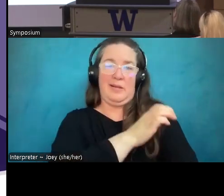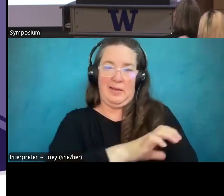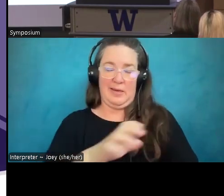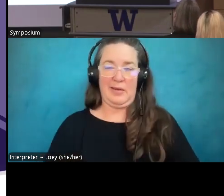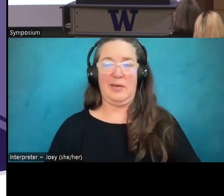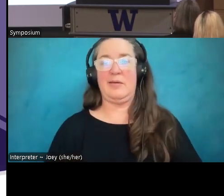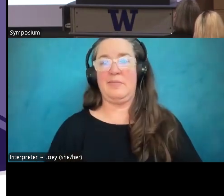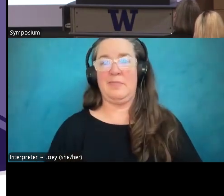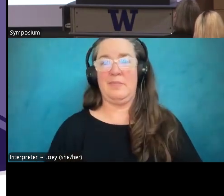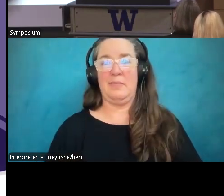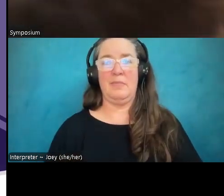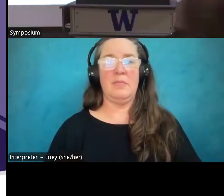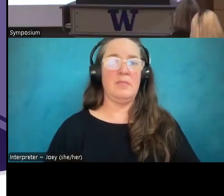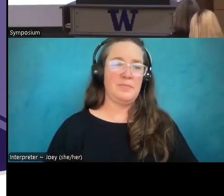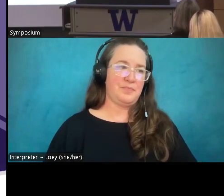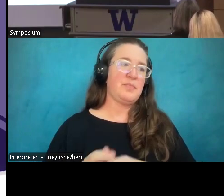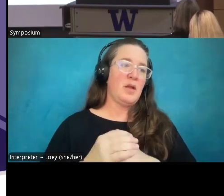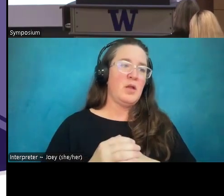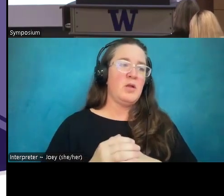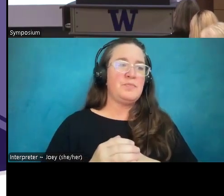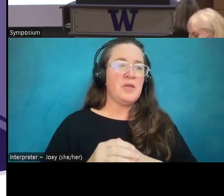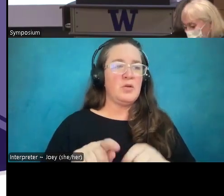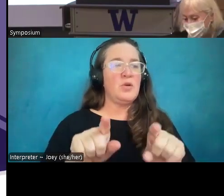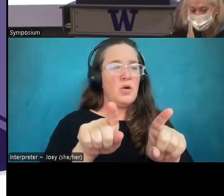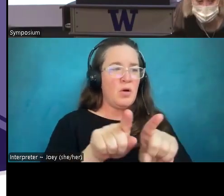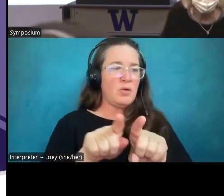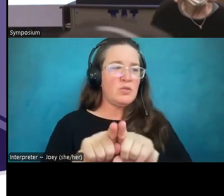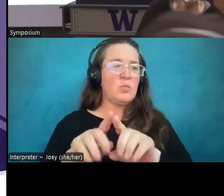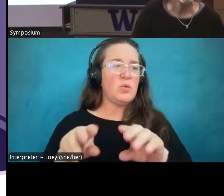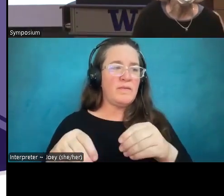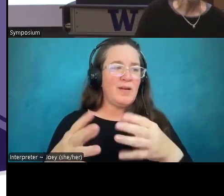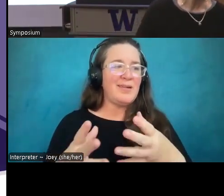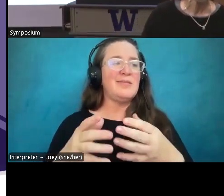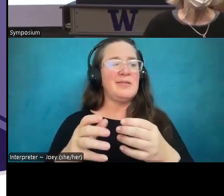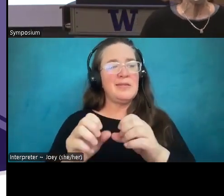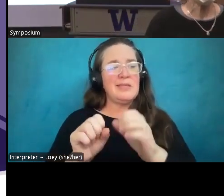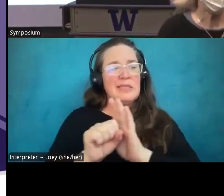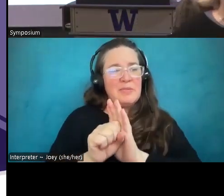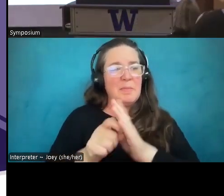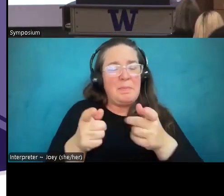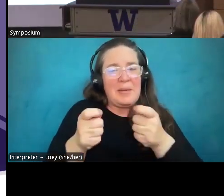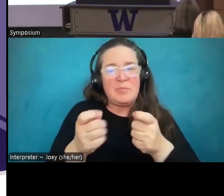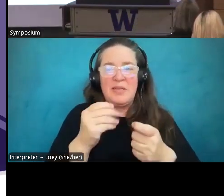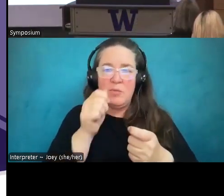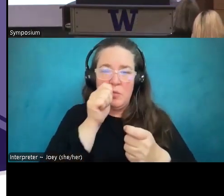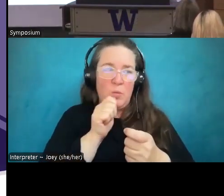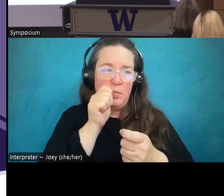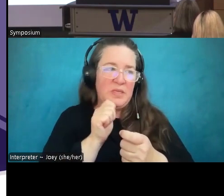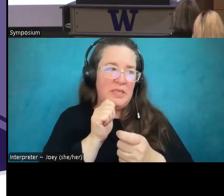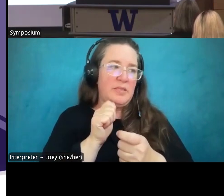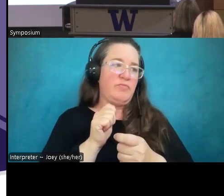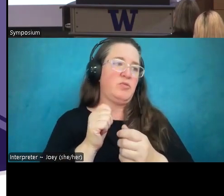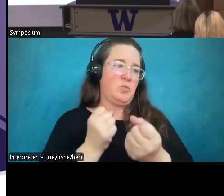group sessions designed to support symptom management and coping. Her research aims